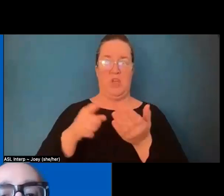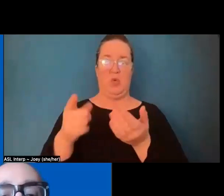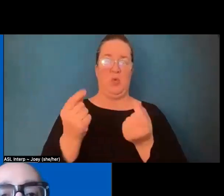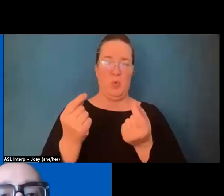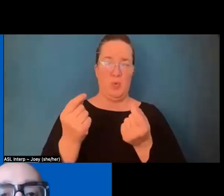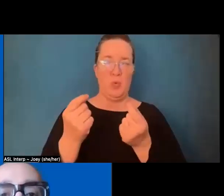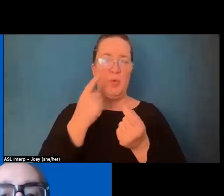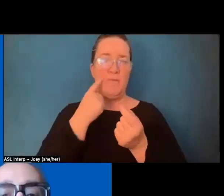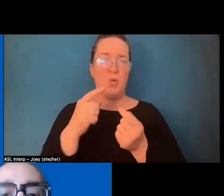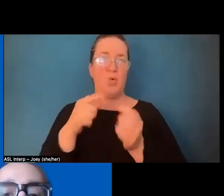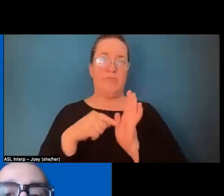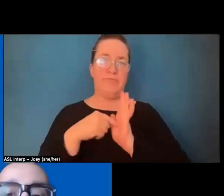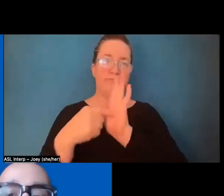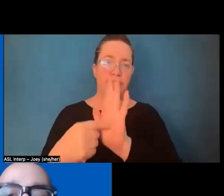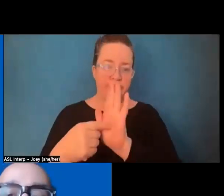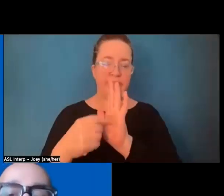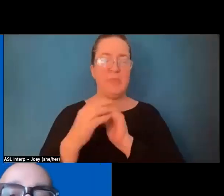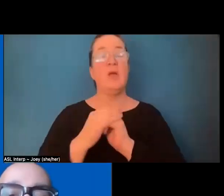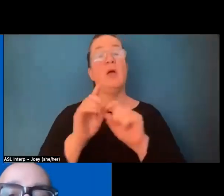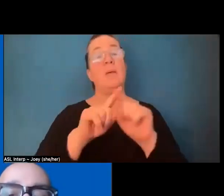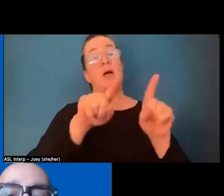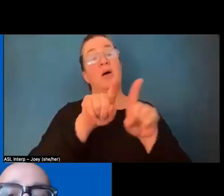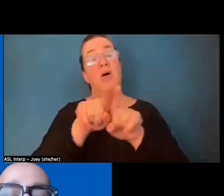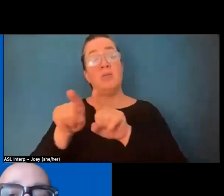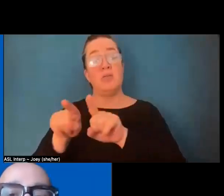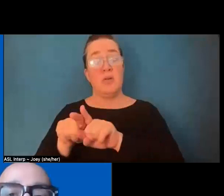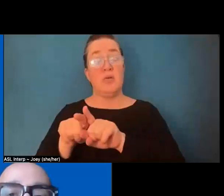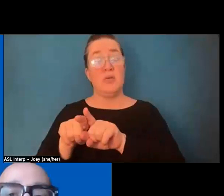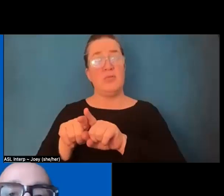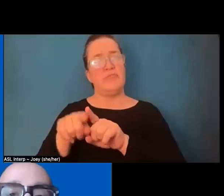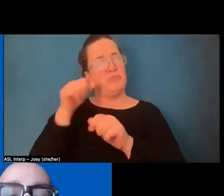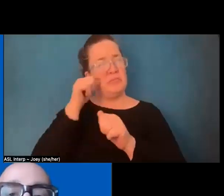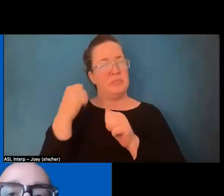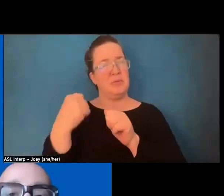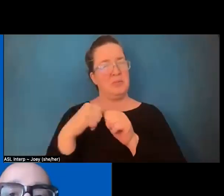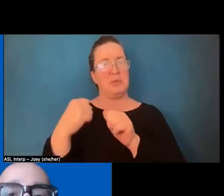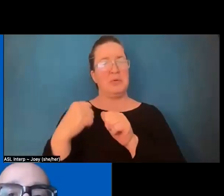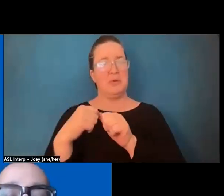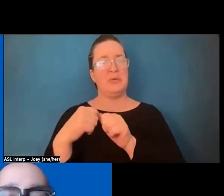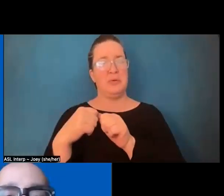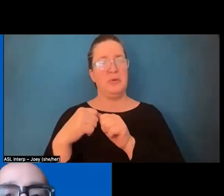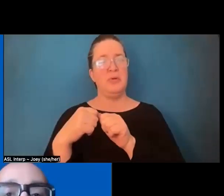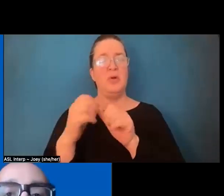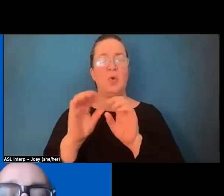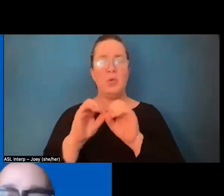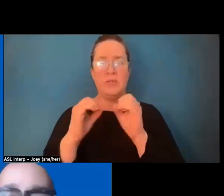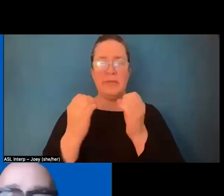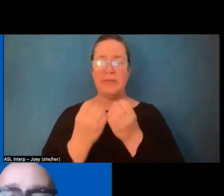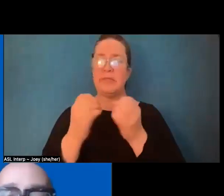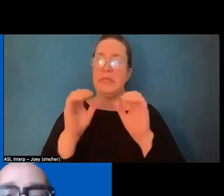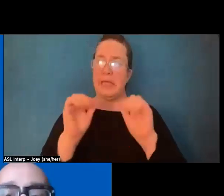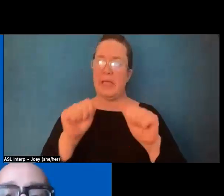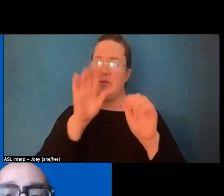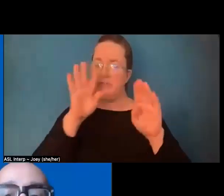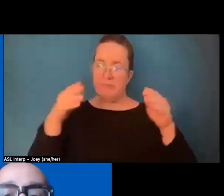also important to remember that organizations that are focused on their internal decision